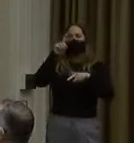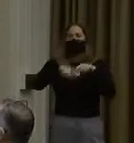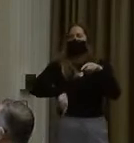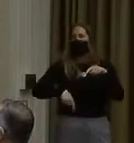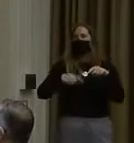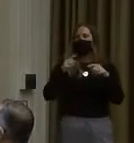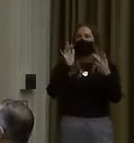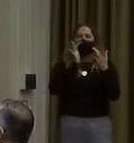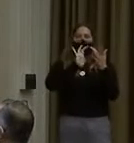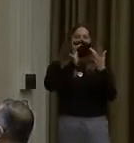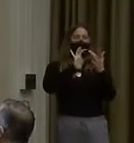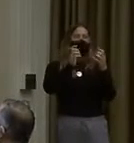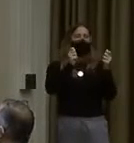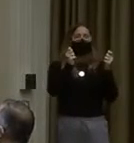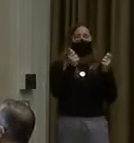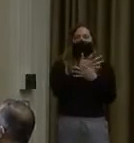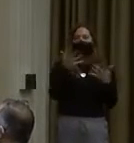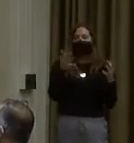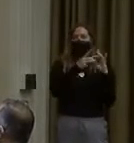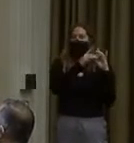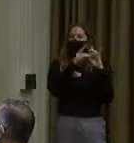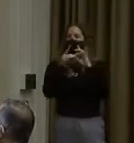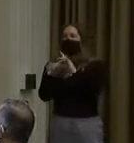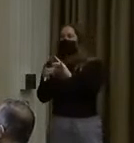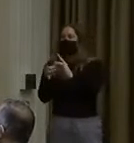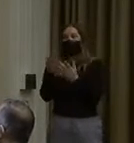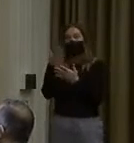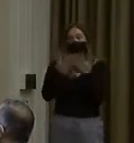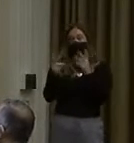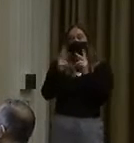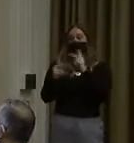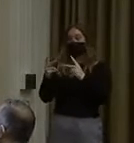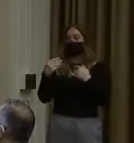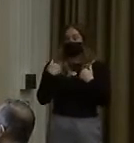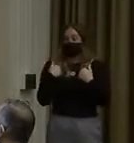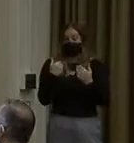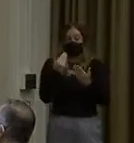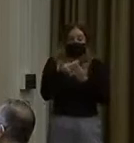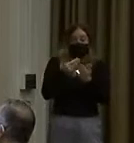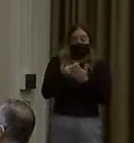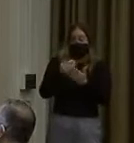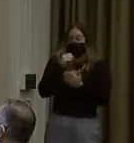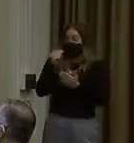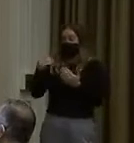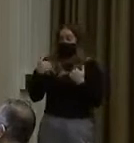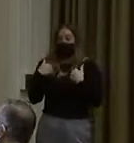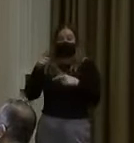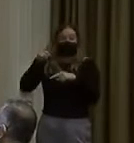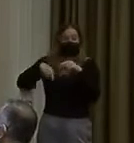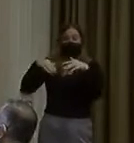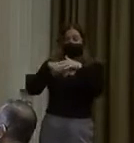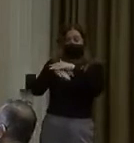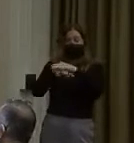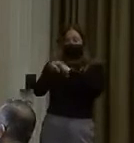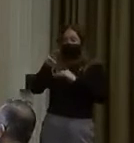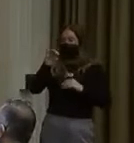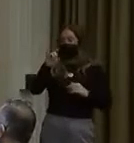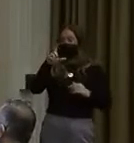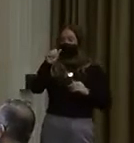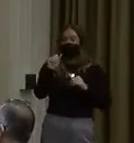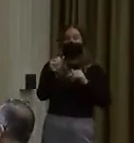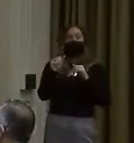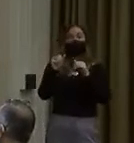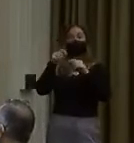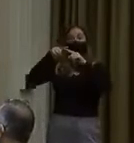related, because again, that's linked to people with access and privilege and money. So if we're only relying on those media sources, we're kind